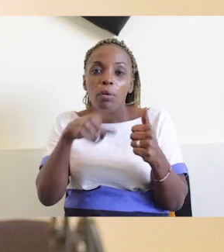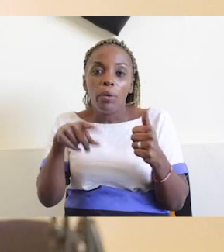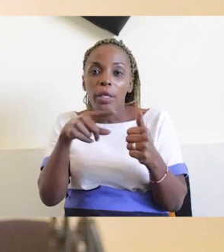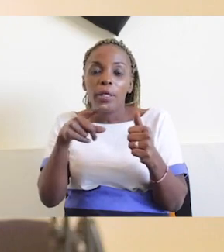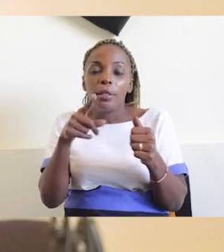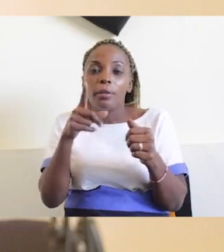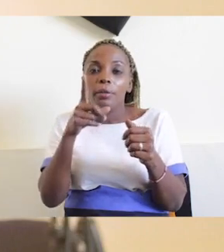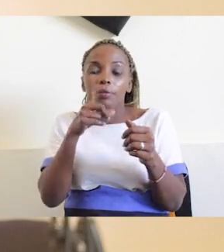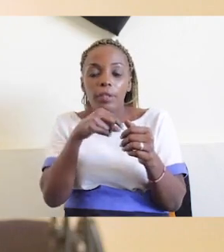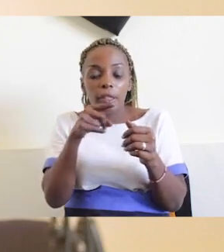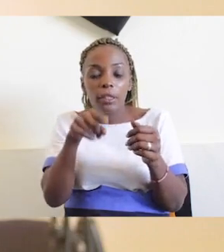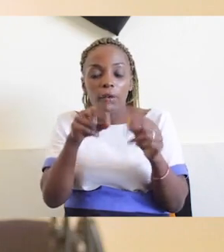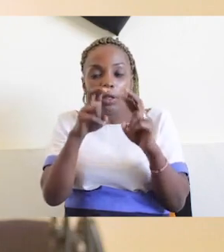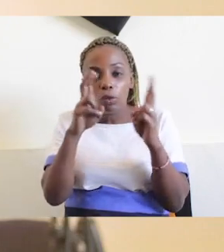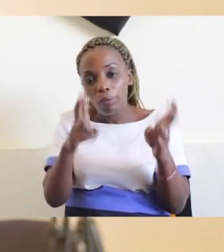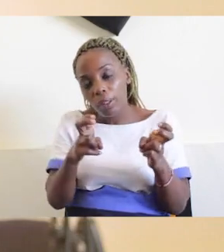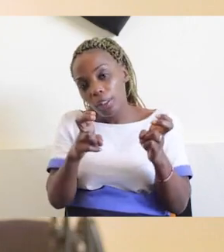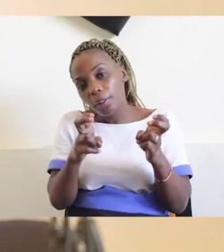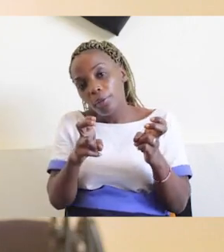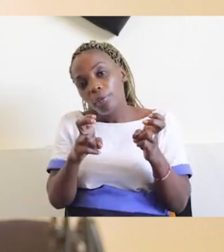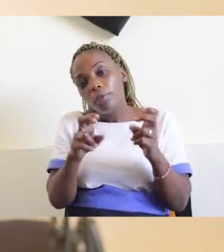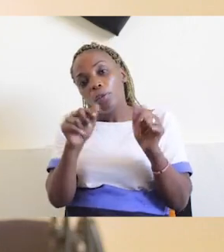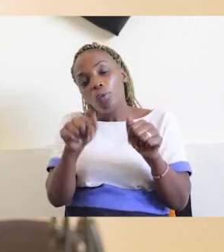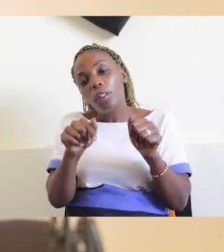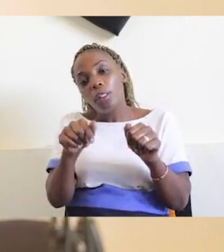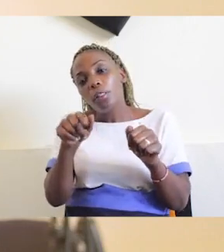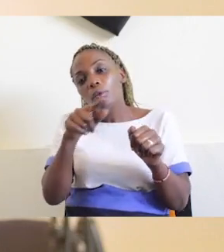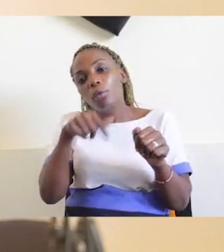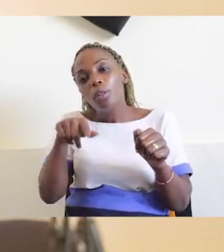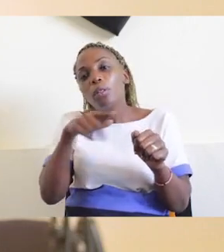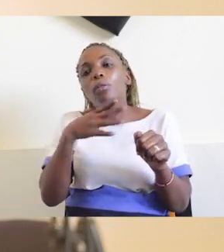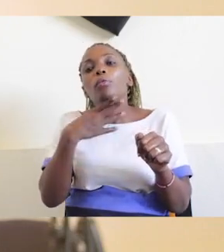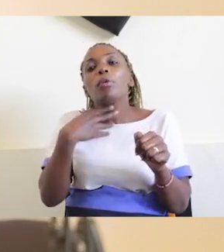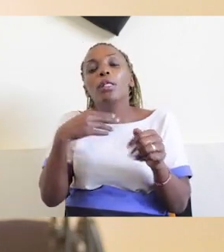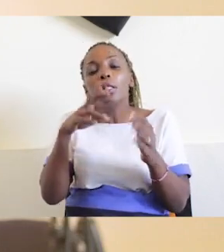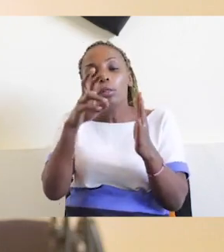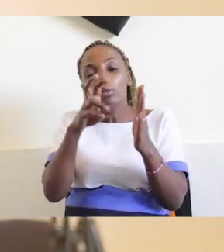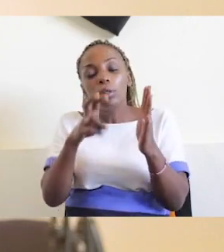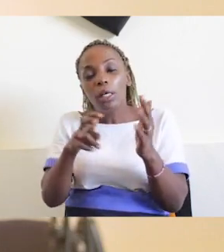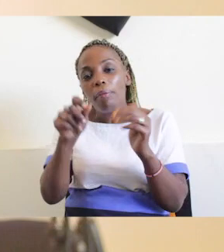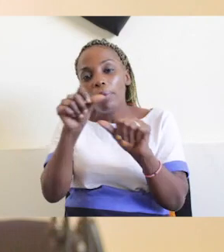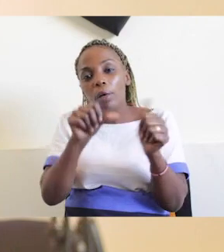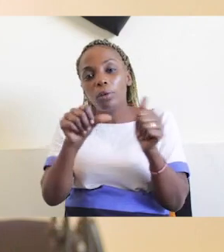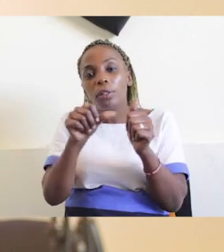as we conclude our sermon series, today we just want to look